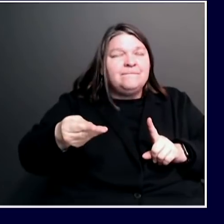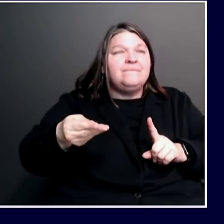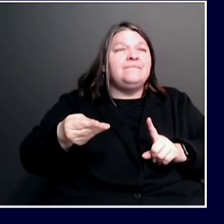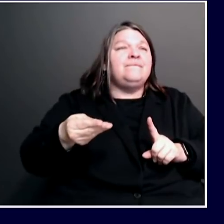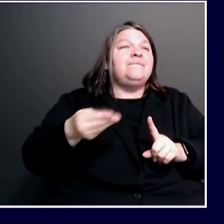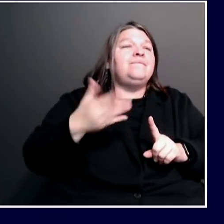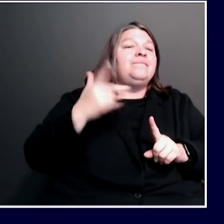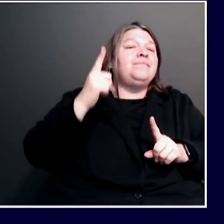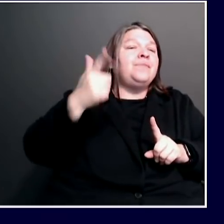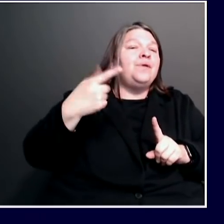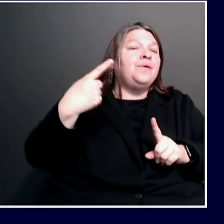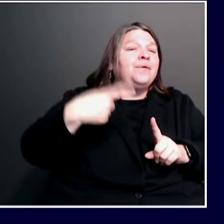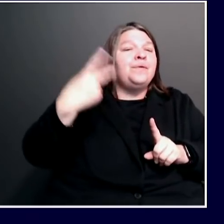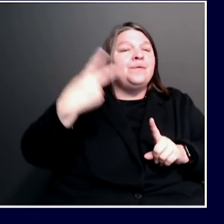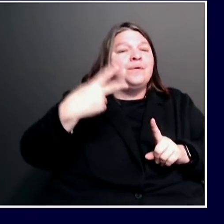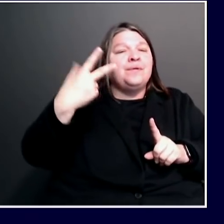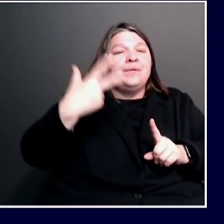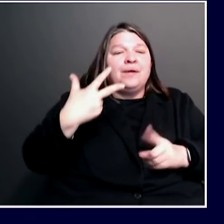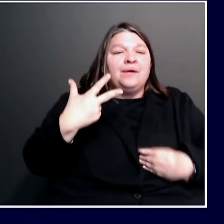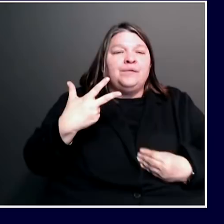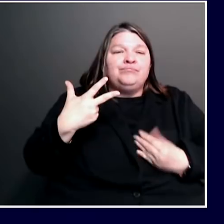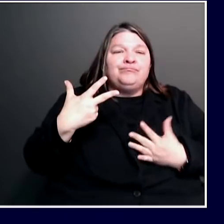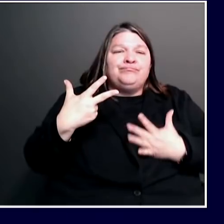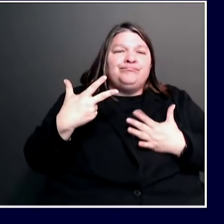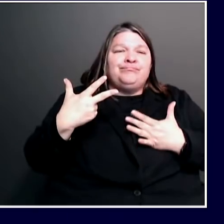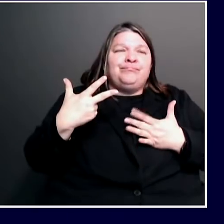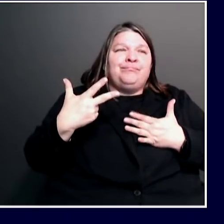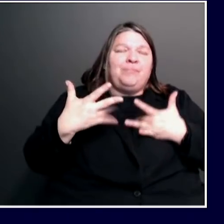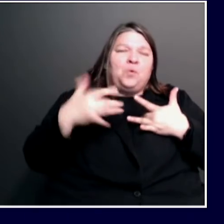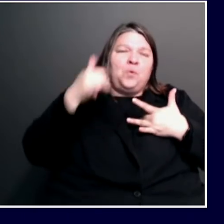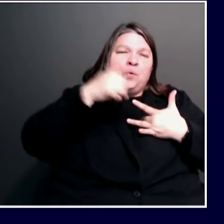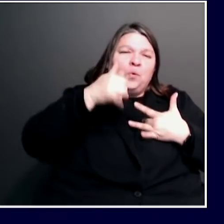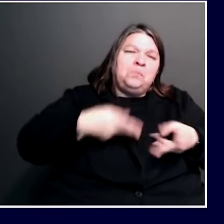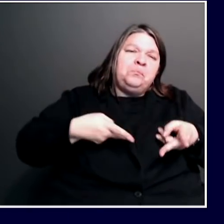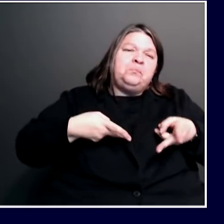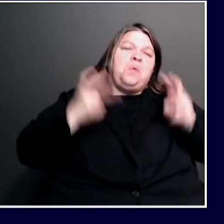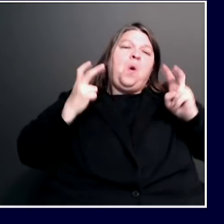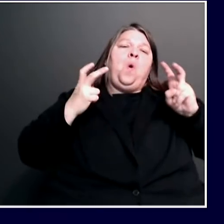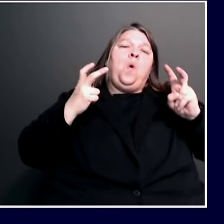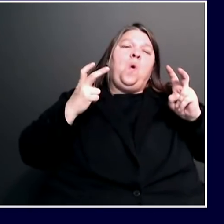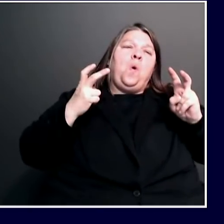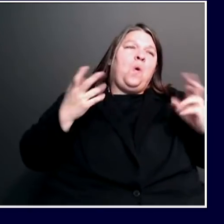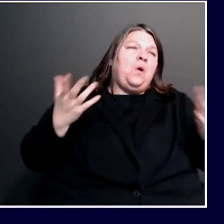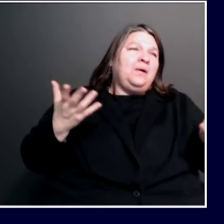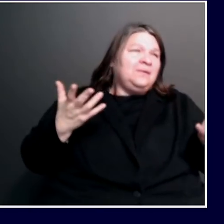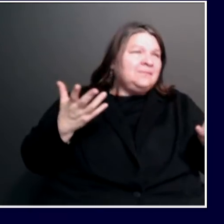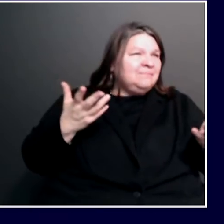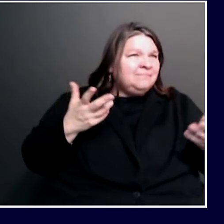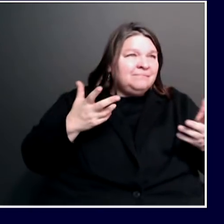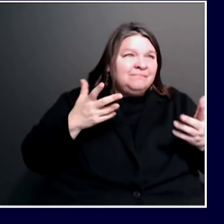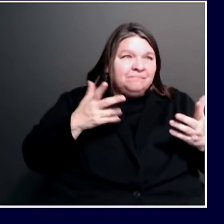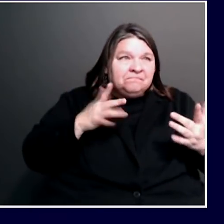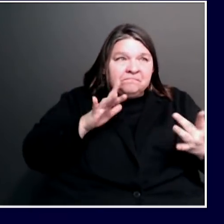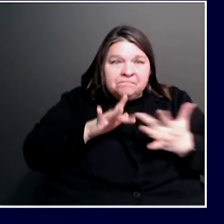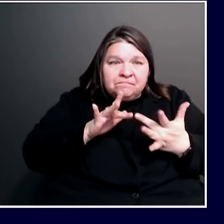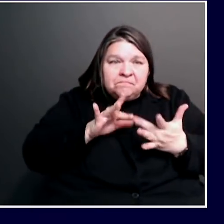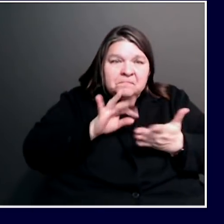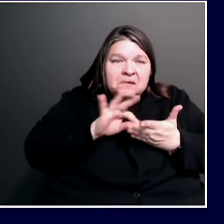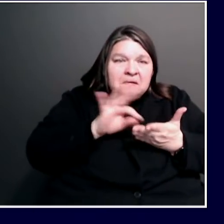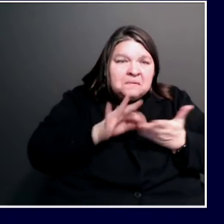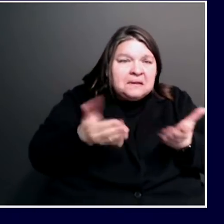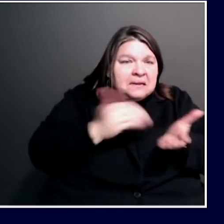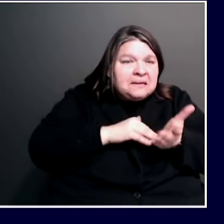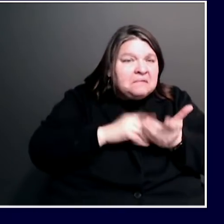body. That's a scenario that we've talked about internally. Those are actually the scenarios where contact tracing is of prime